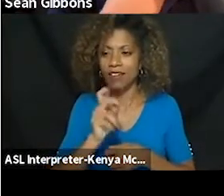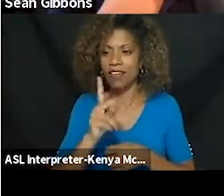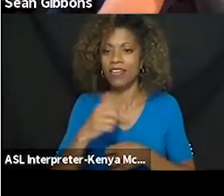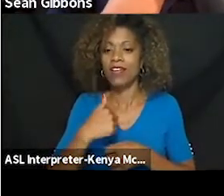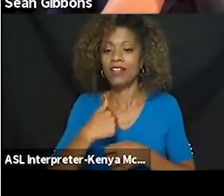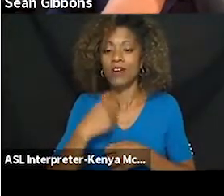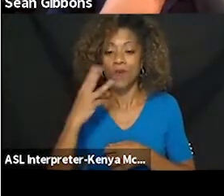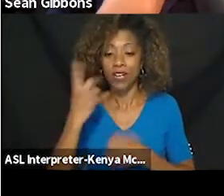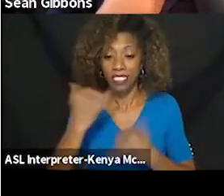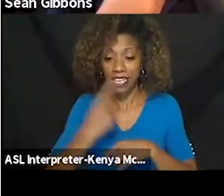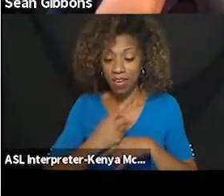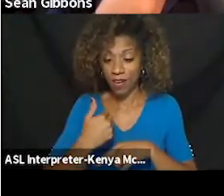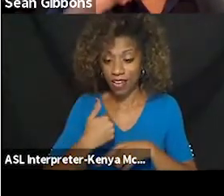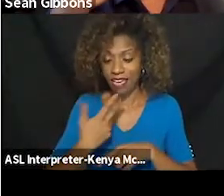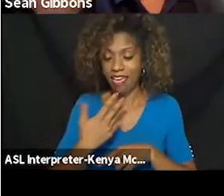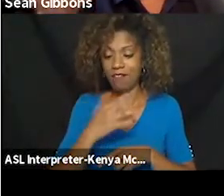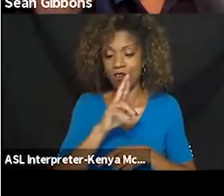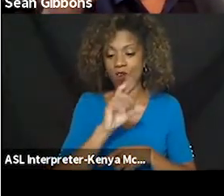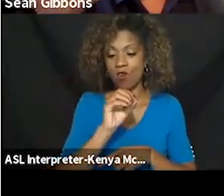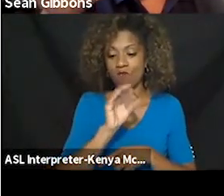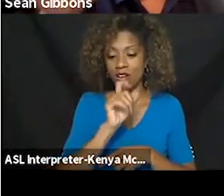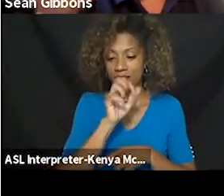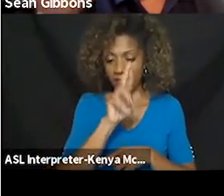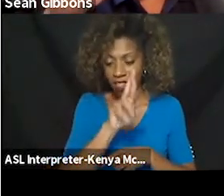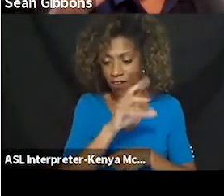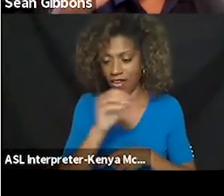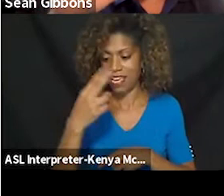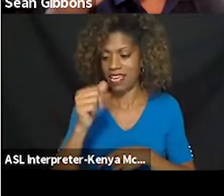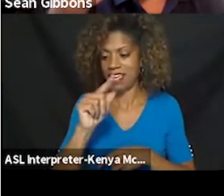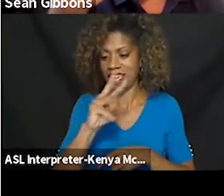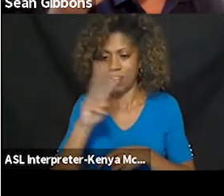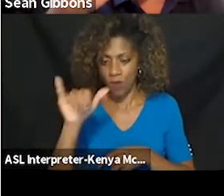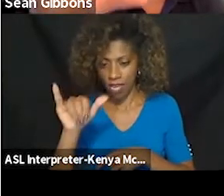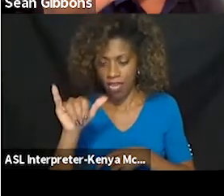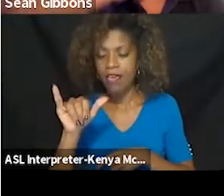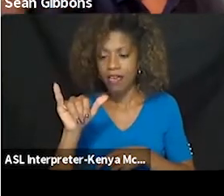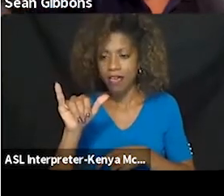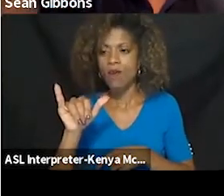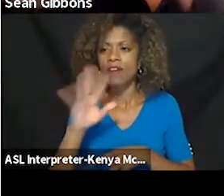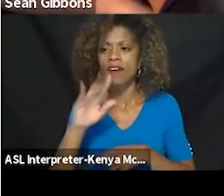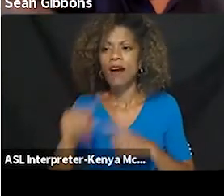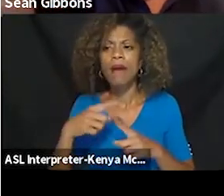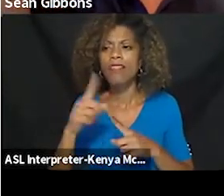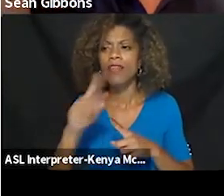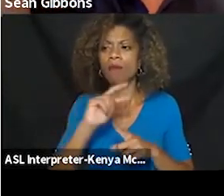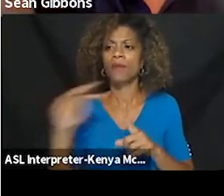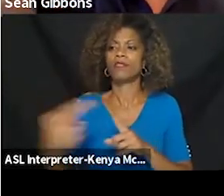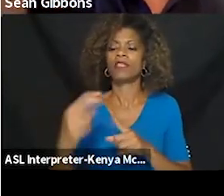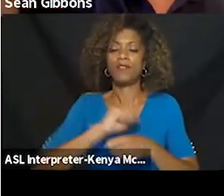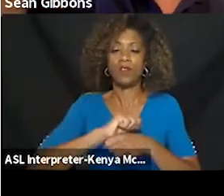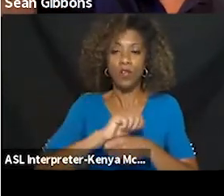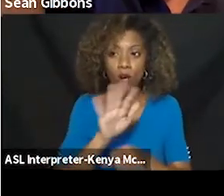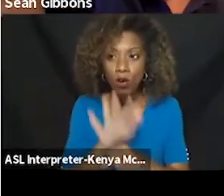Hattaway talking about all that they've been learning over the course of the pandemic and how that's really reshaped the way Rockefeller thinks about communications, both integrating it across